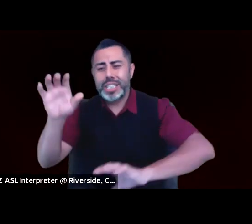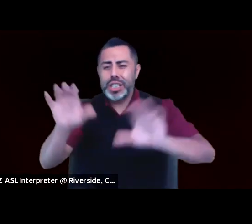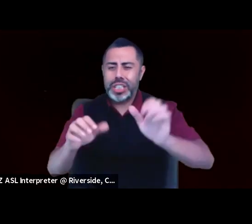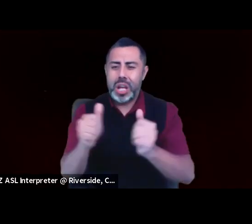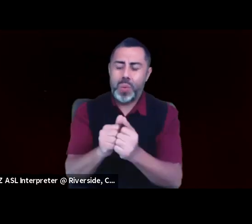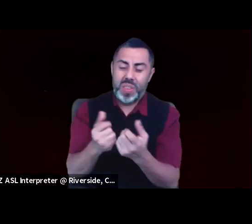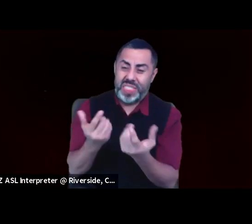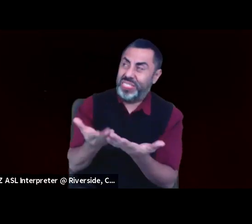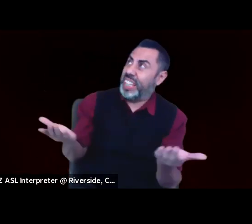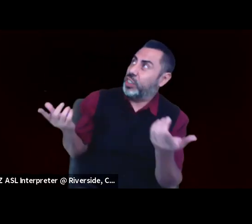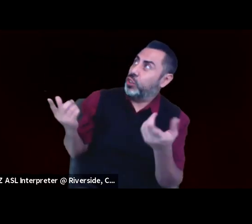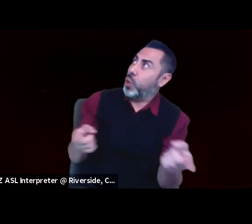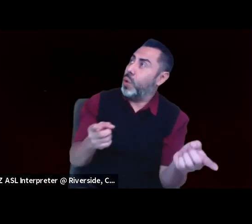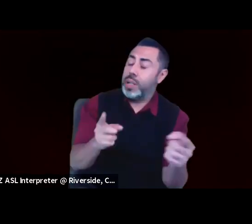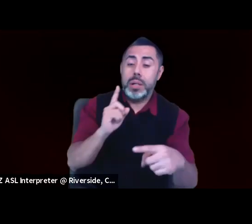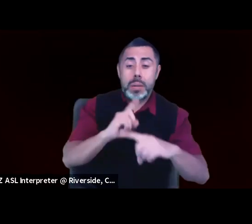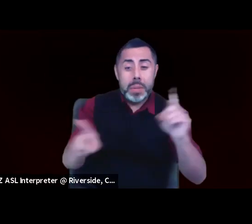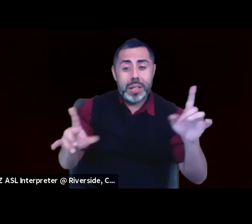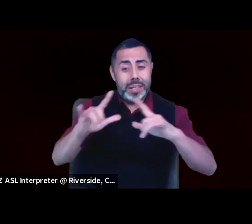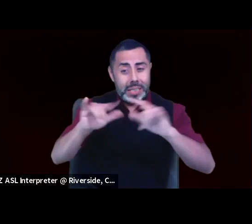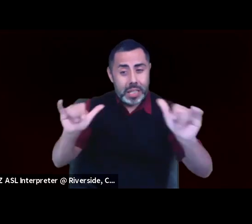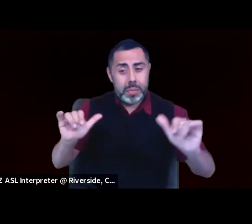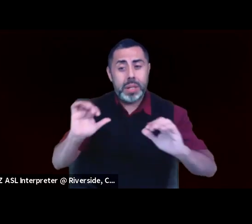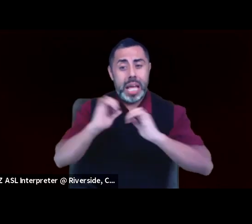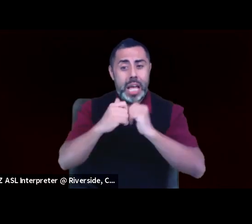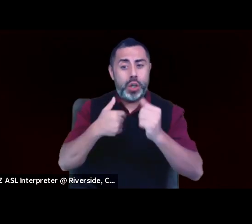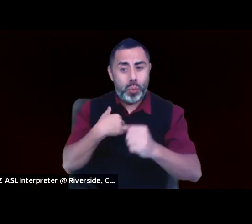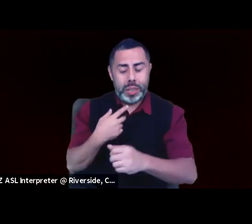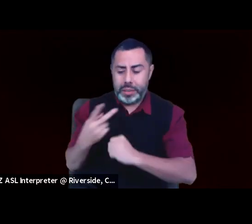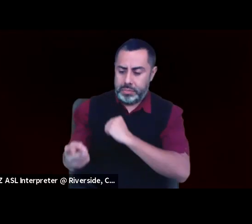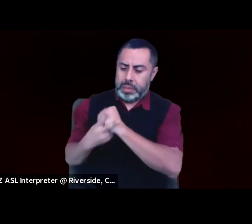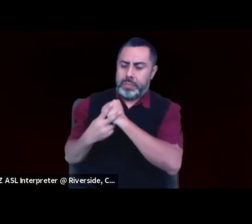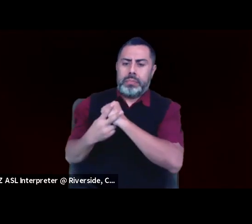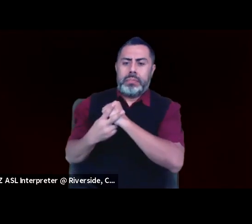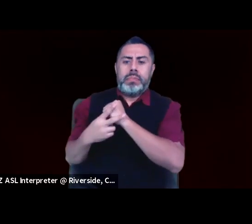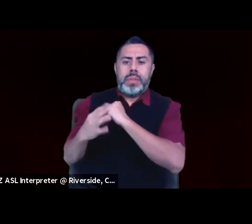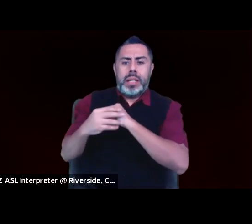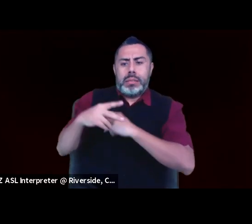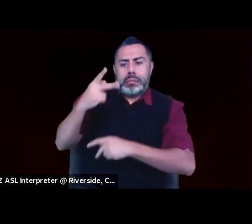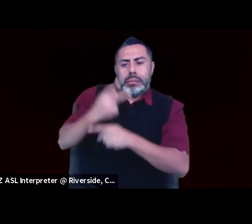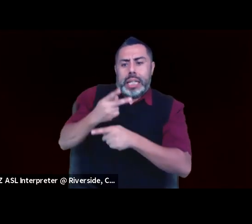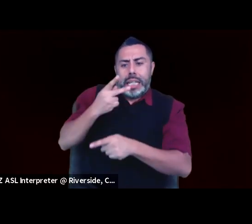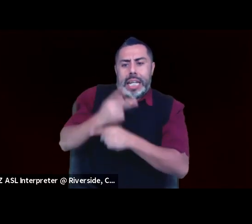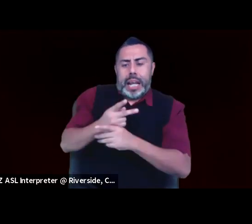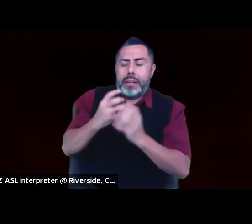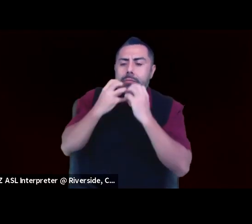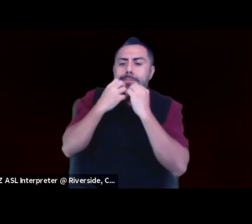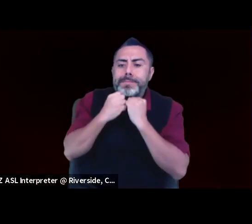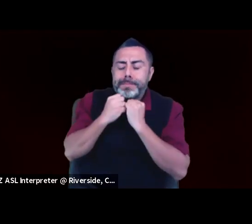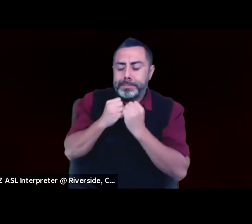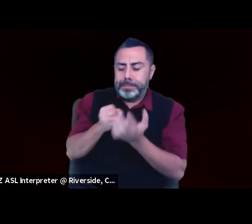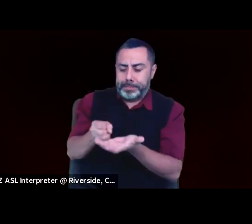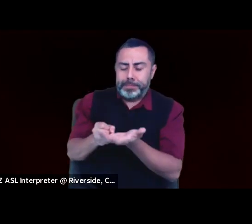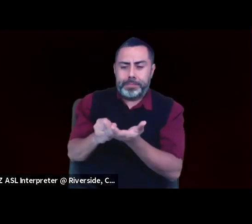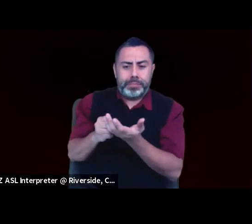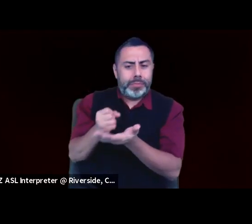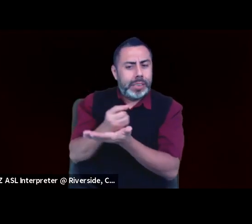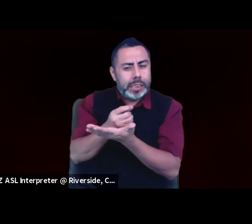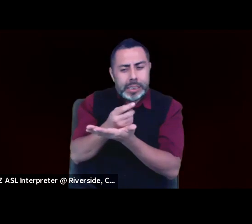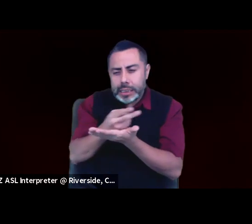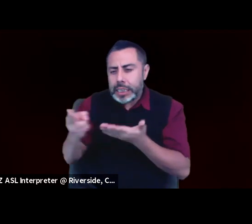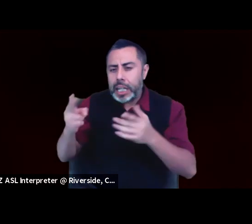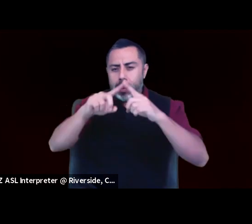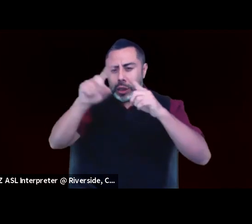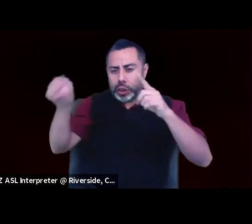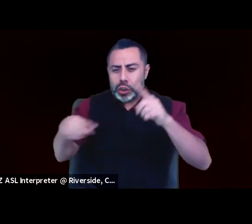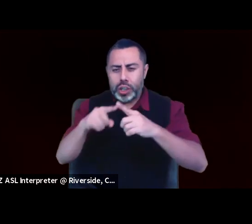we uphold and take care of the, you know, the sacred circle of all living things, the two-legged, the four-legged, the winged,